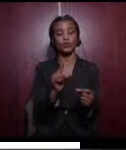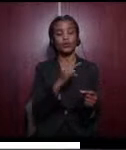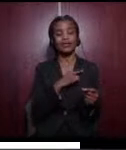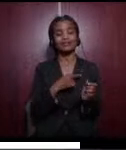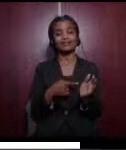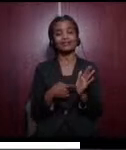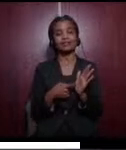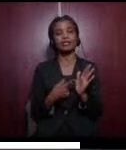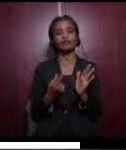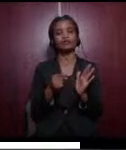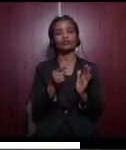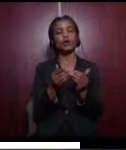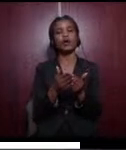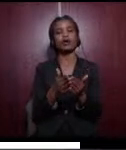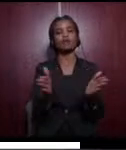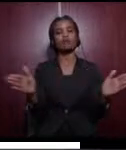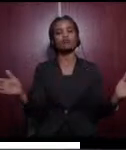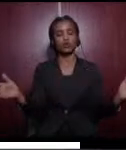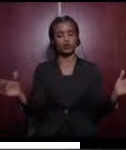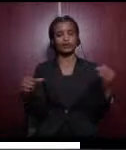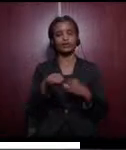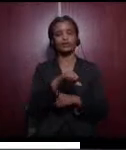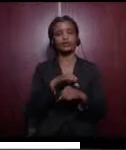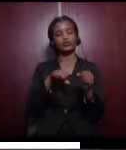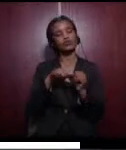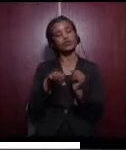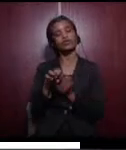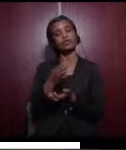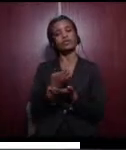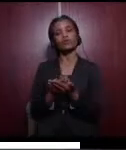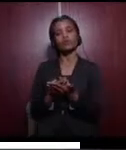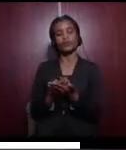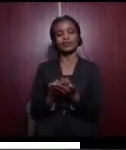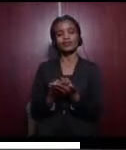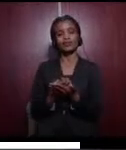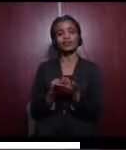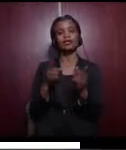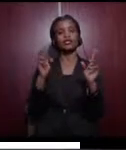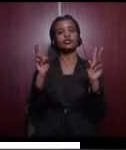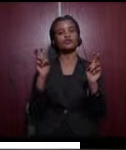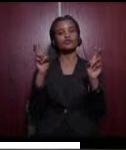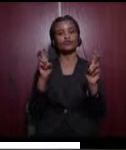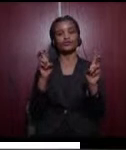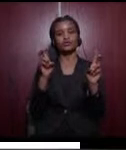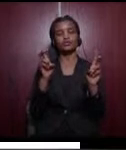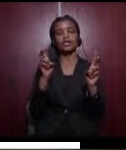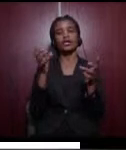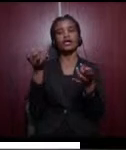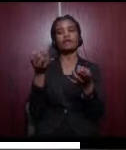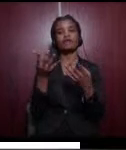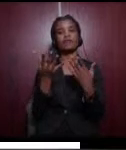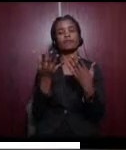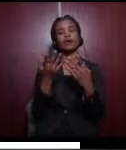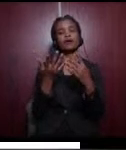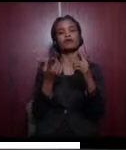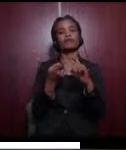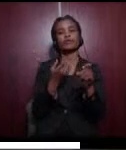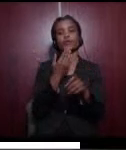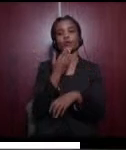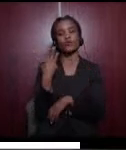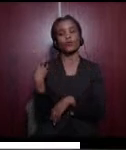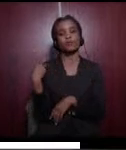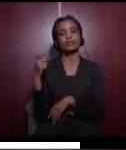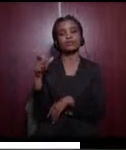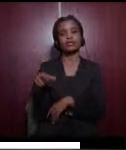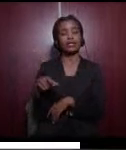broad spectrum of socio-economic development issues as determined by the minister. So these are the main issues that we are trying